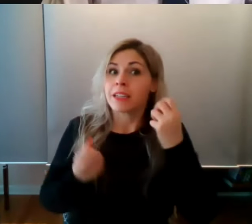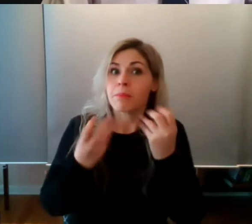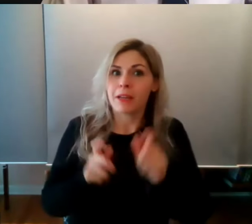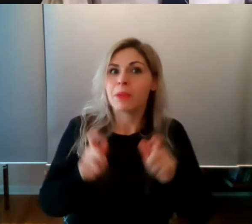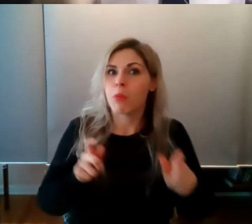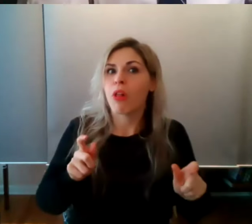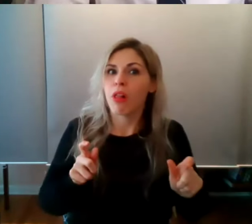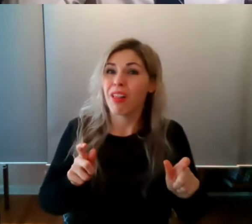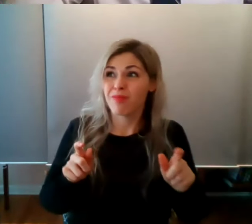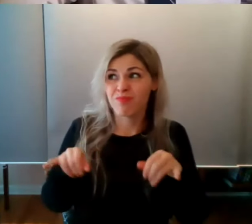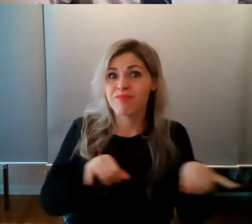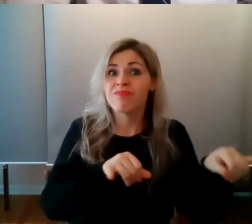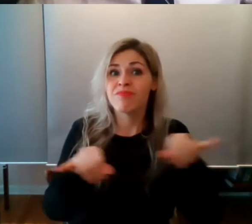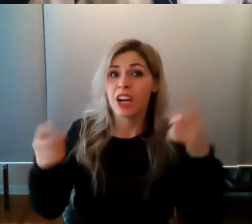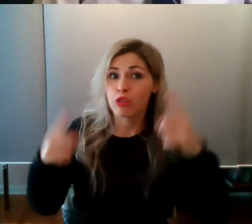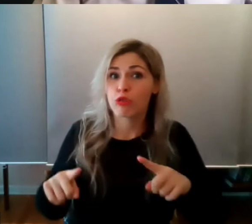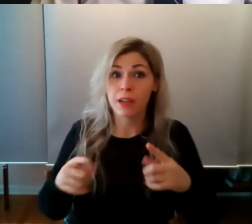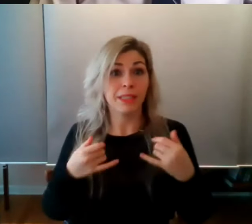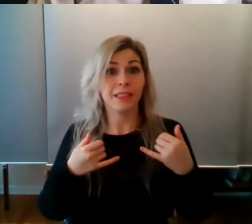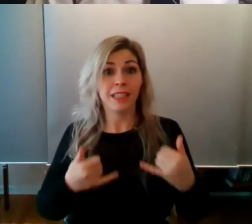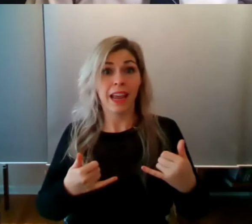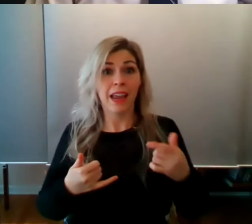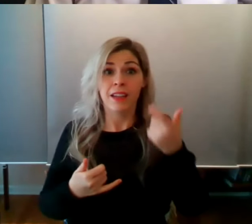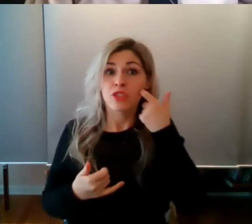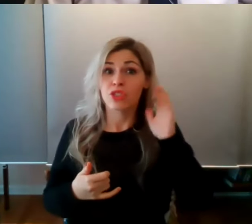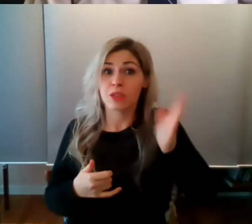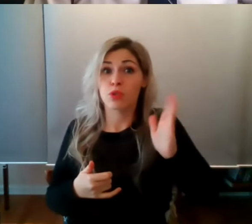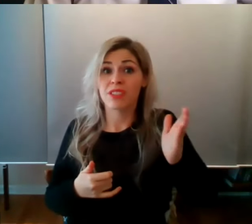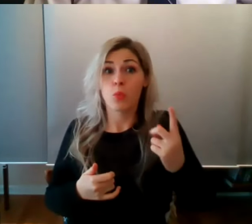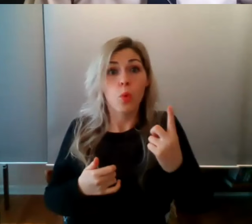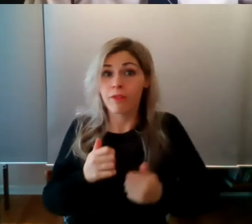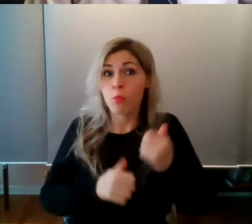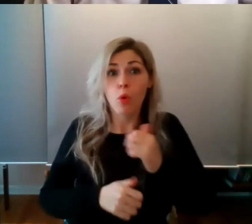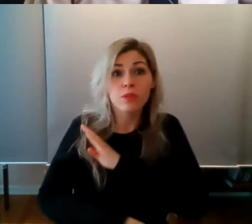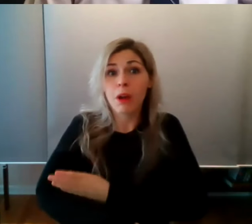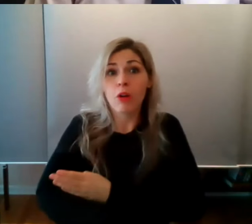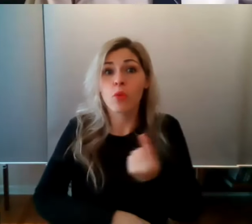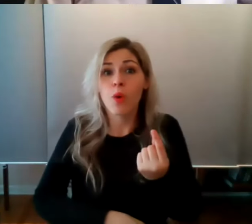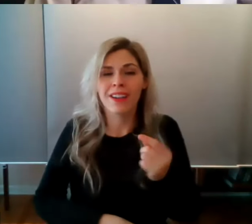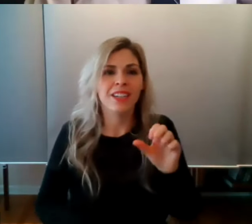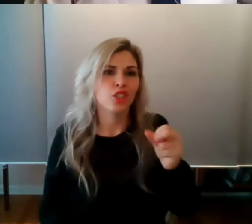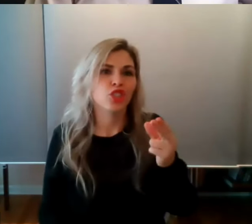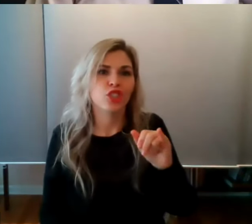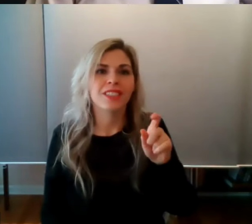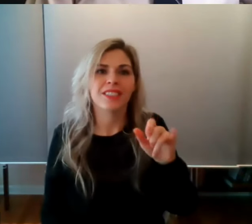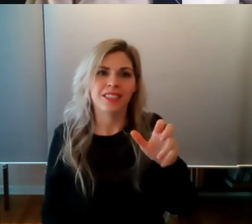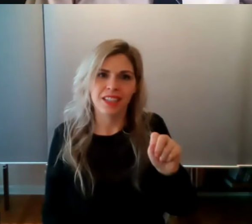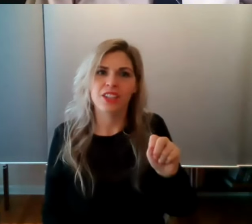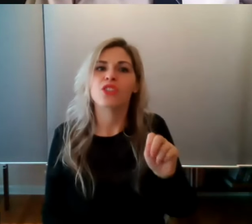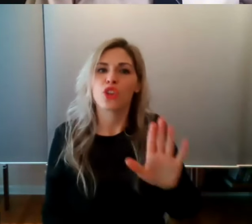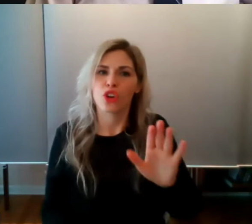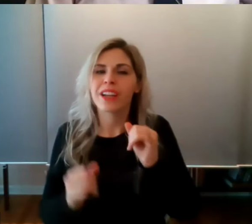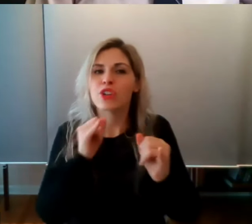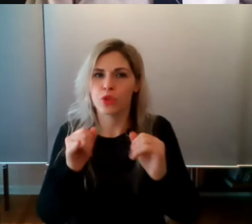most powerful part of today's presentation, though, so far, has been Shuxin's presentation on the findings in